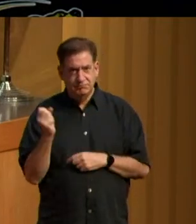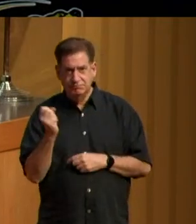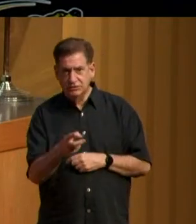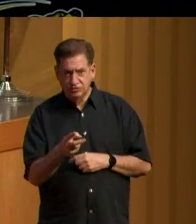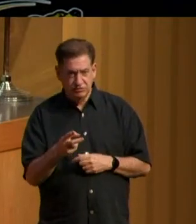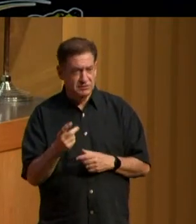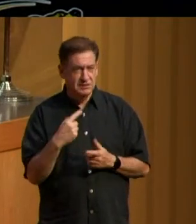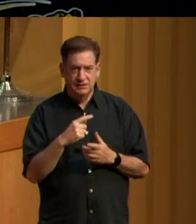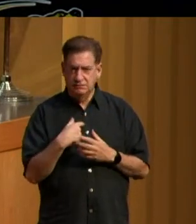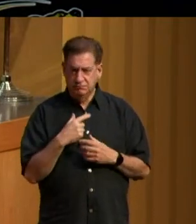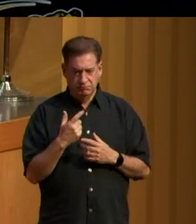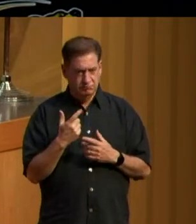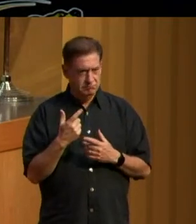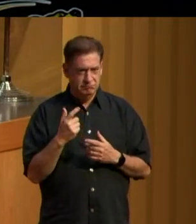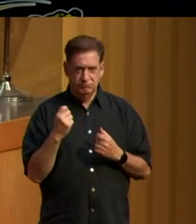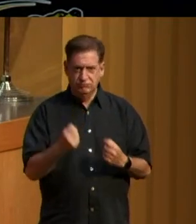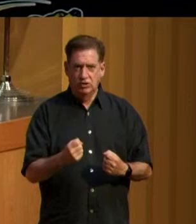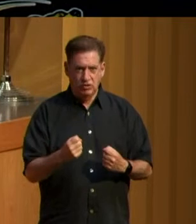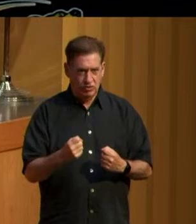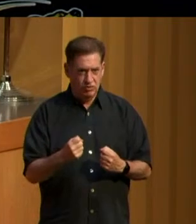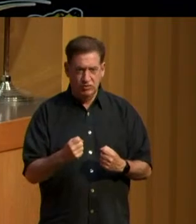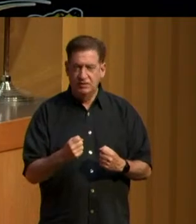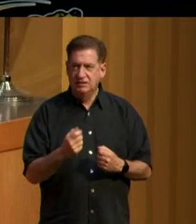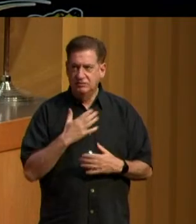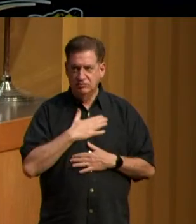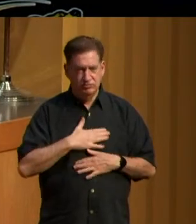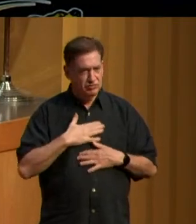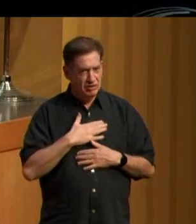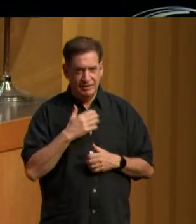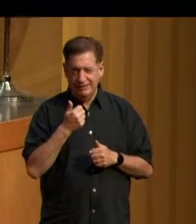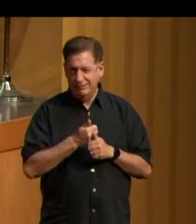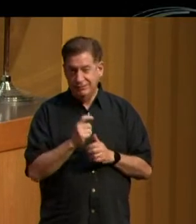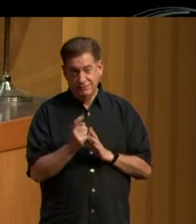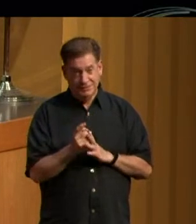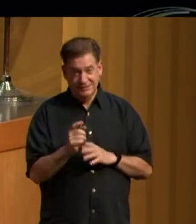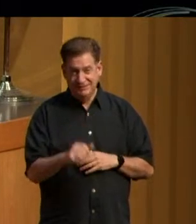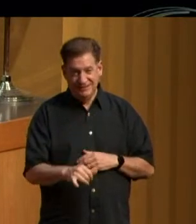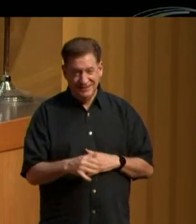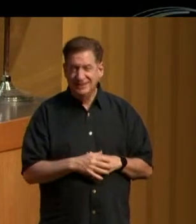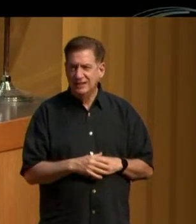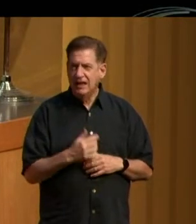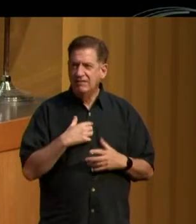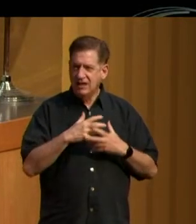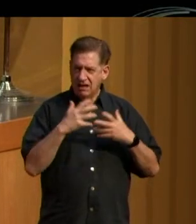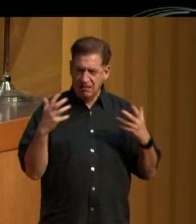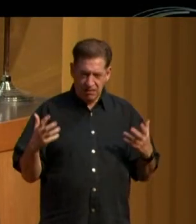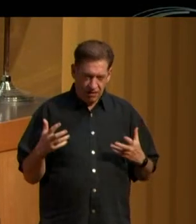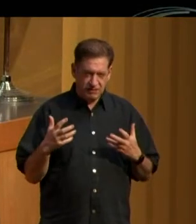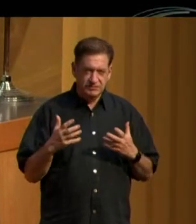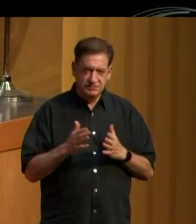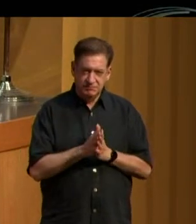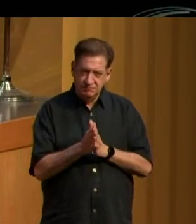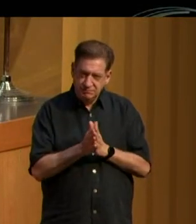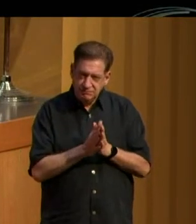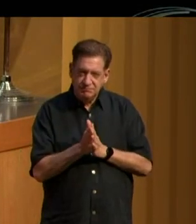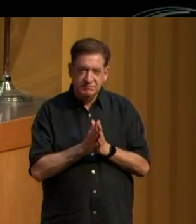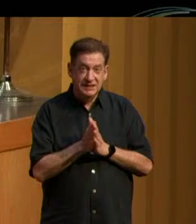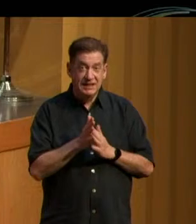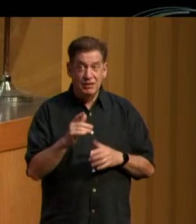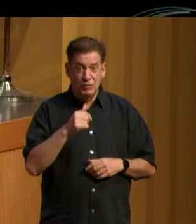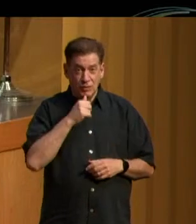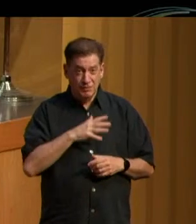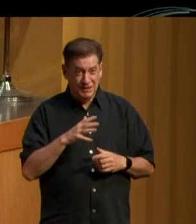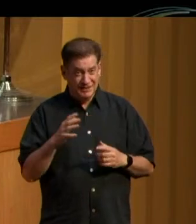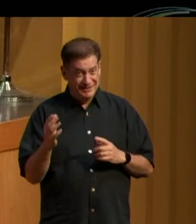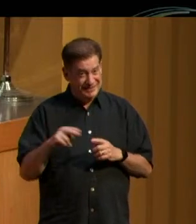strong and enjoyed every minute of it. Oh yeah, we had lots of themes. One was win the national title.